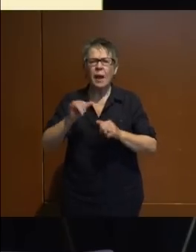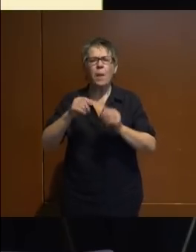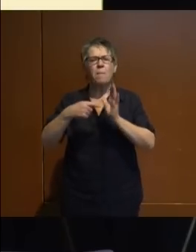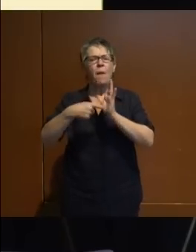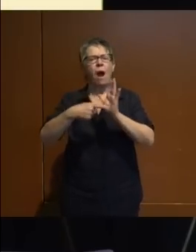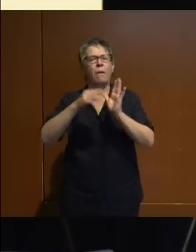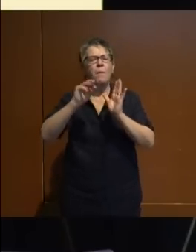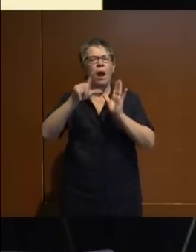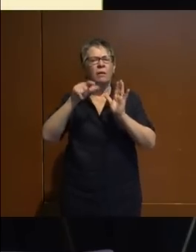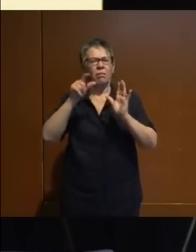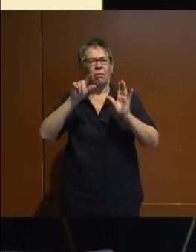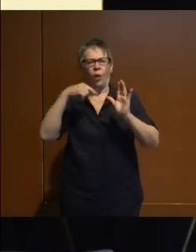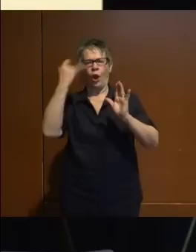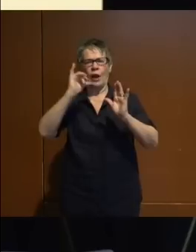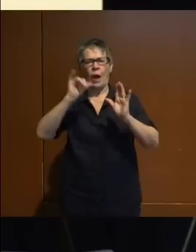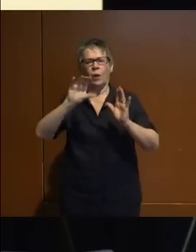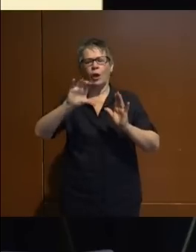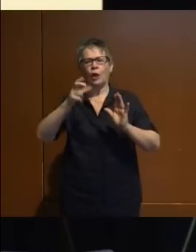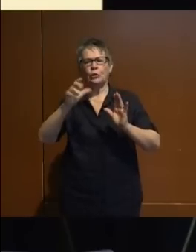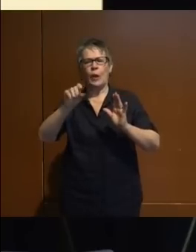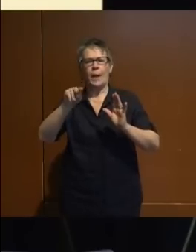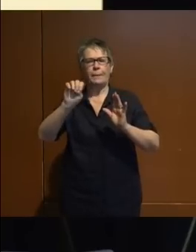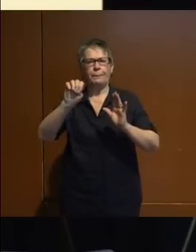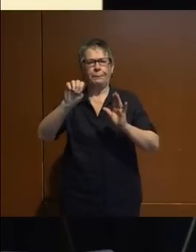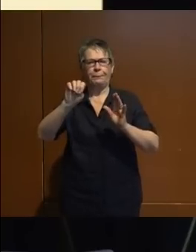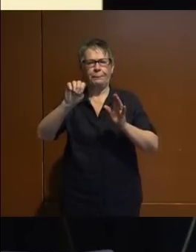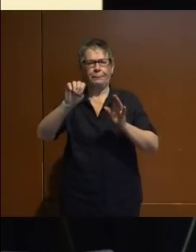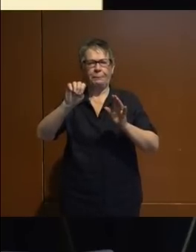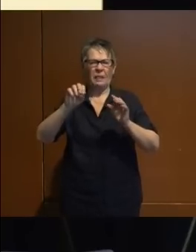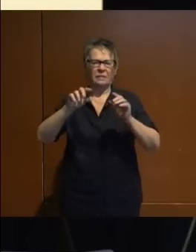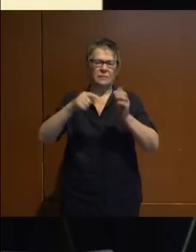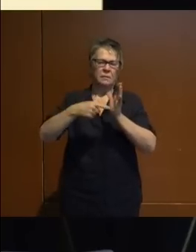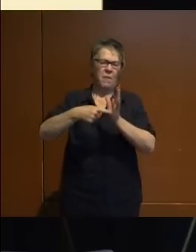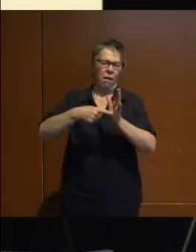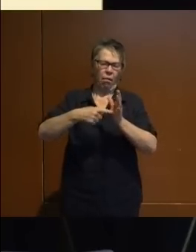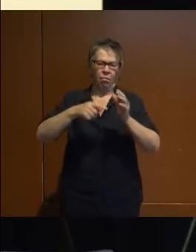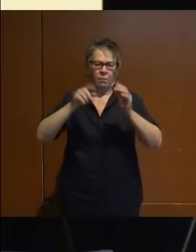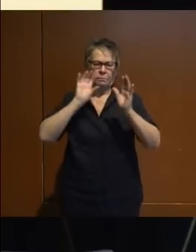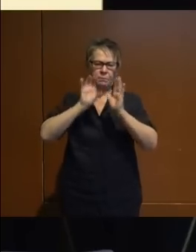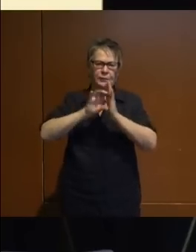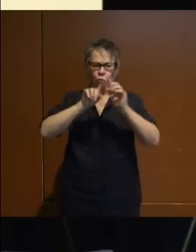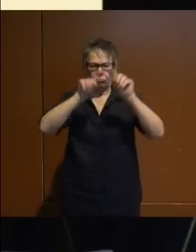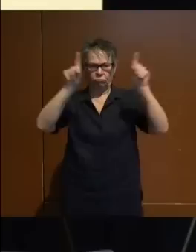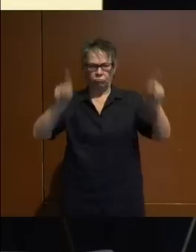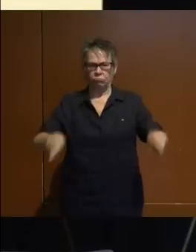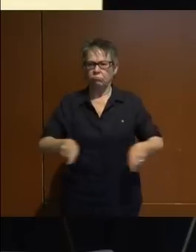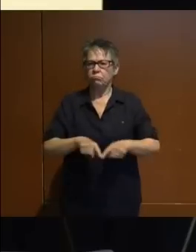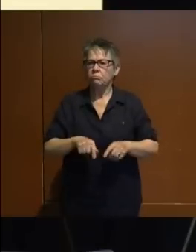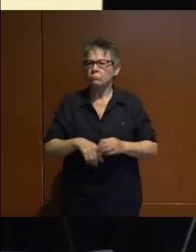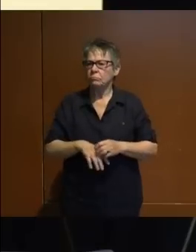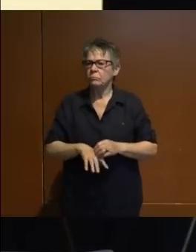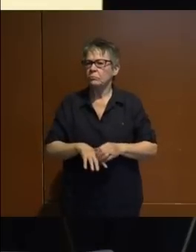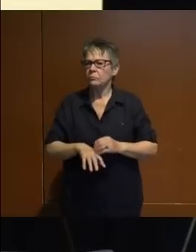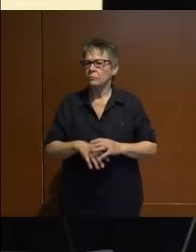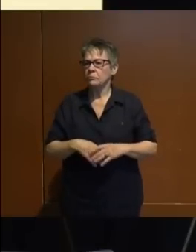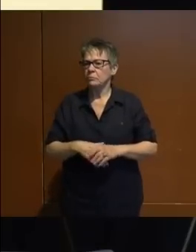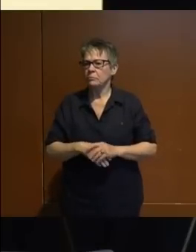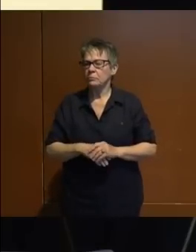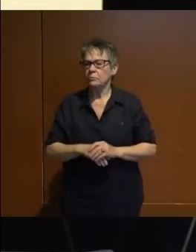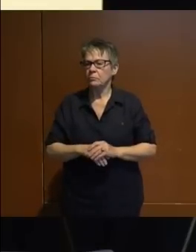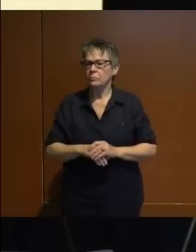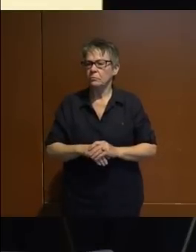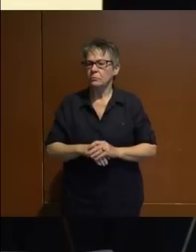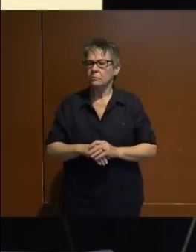for COVID-19 Hospital Impact Model for Epidemics. It projects how many patients will